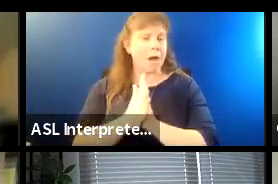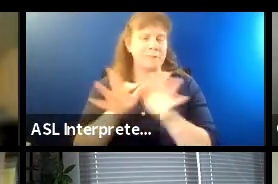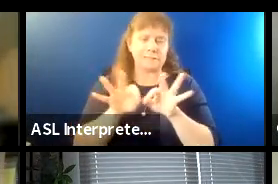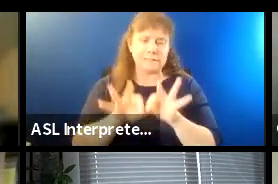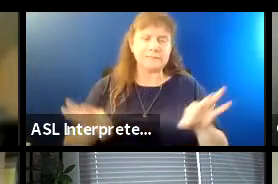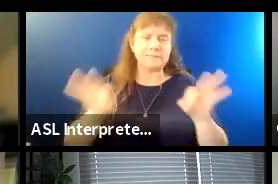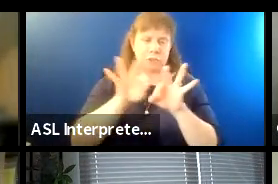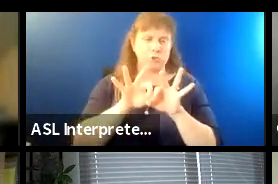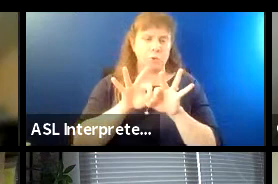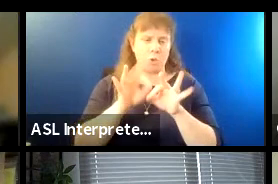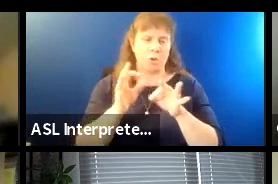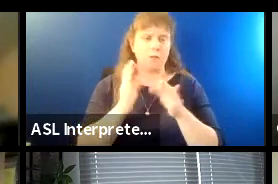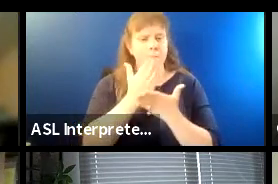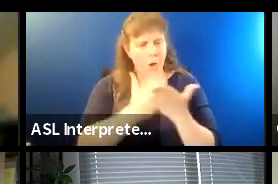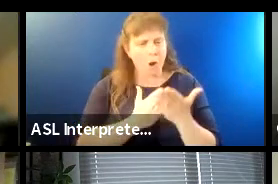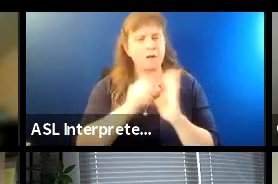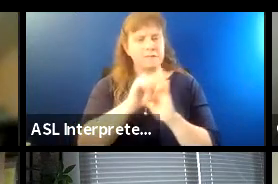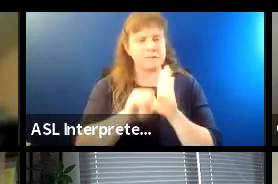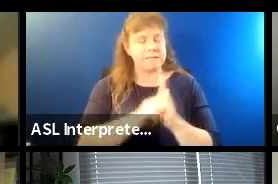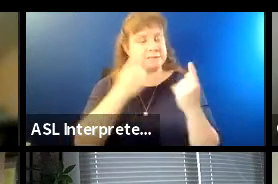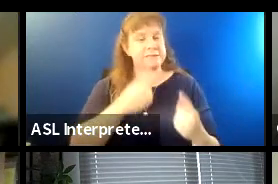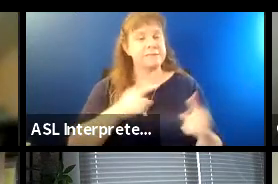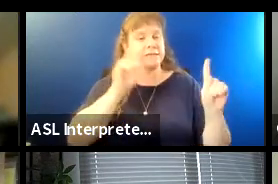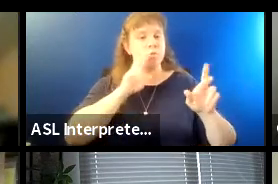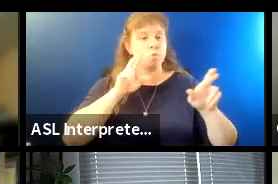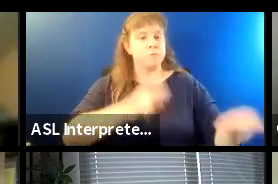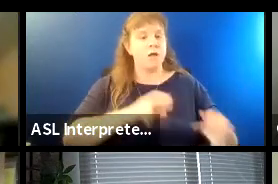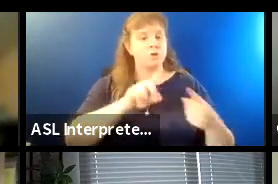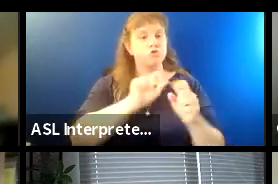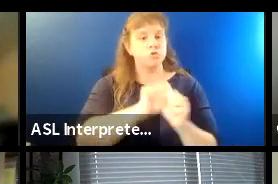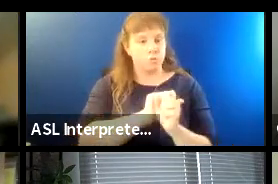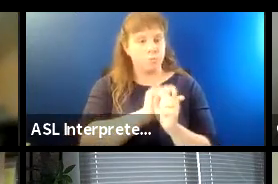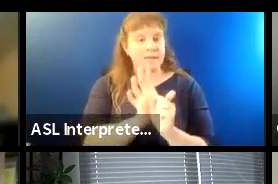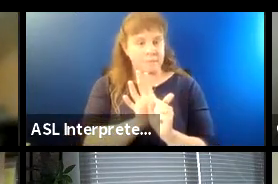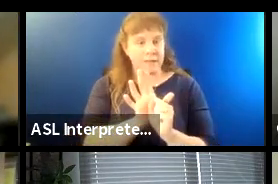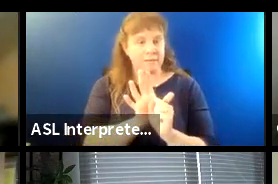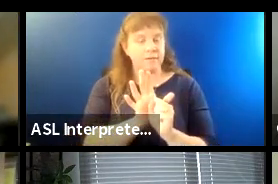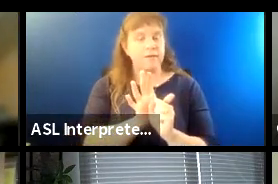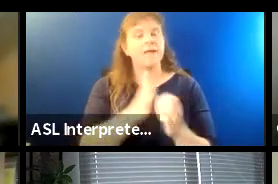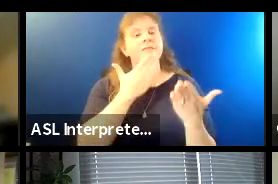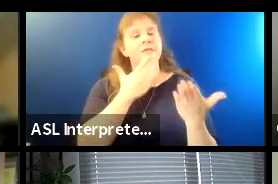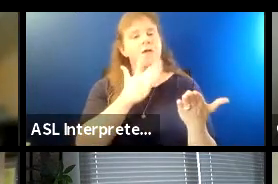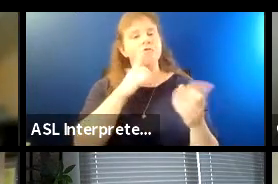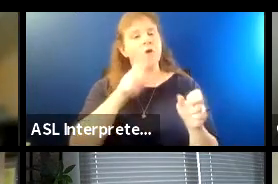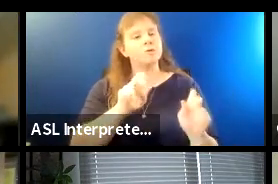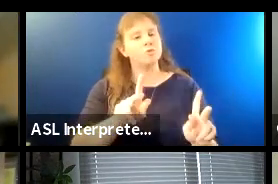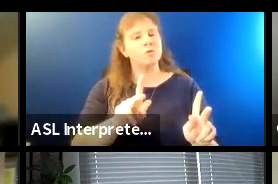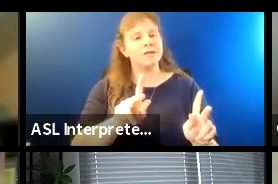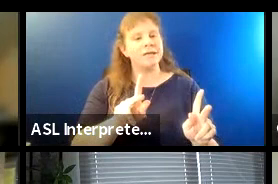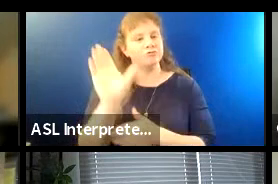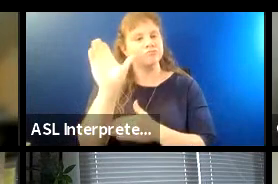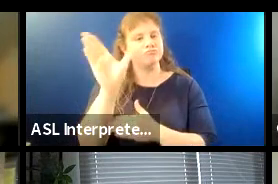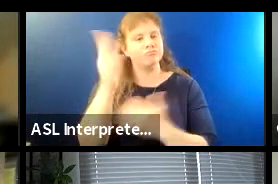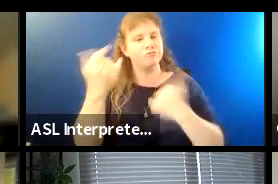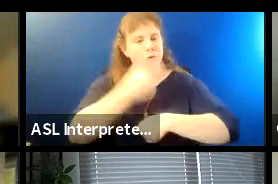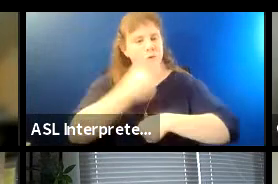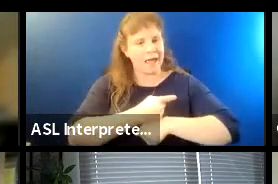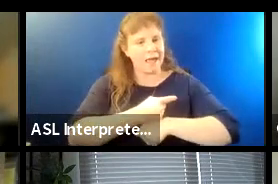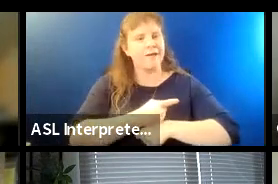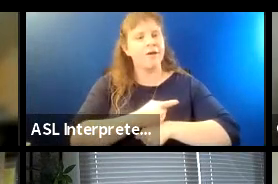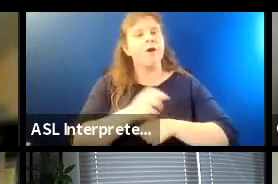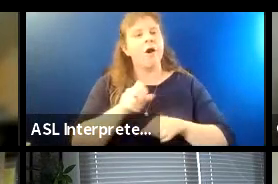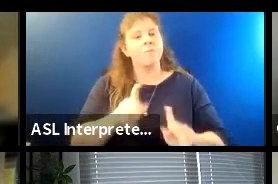state's successful response to the pandemic. So I appreciate the opportunity to share today and to have been part of the CVAC.